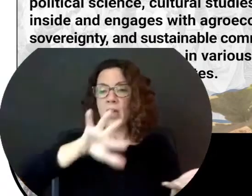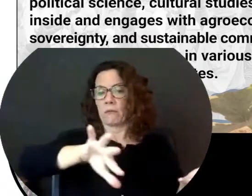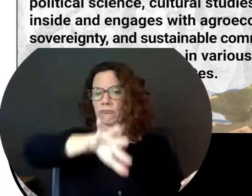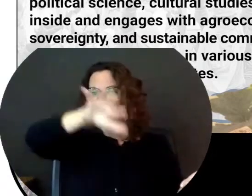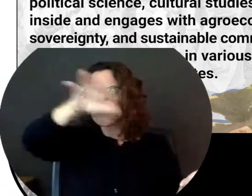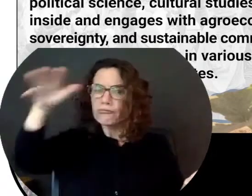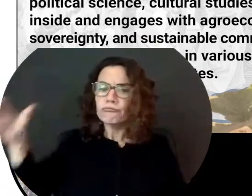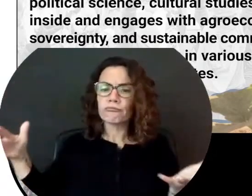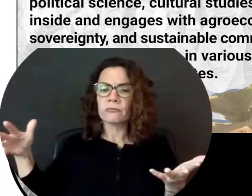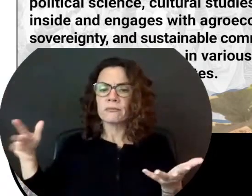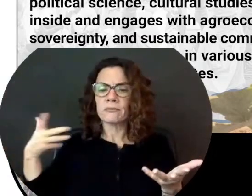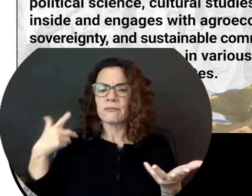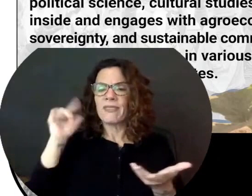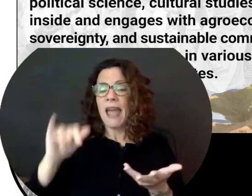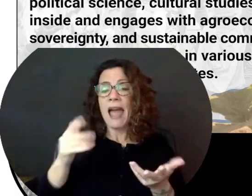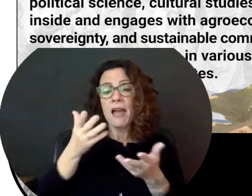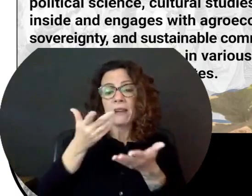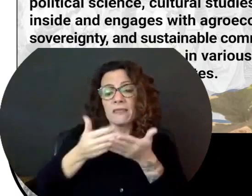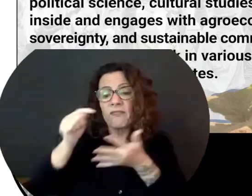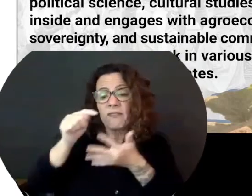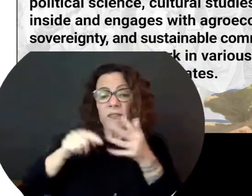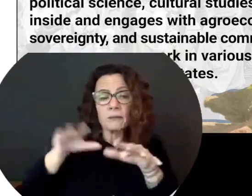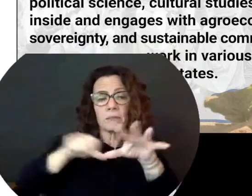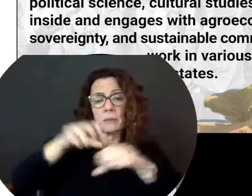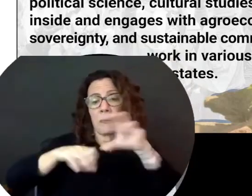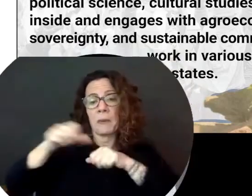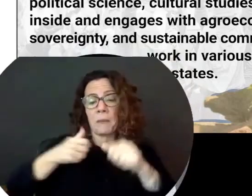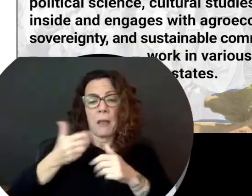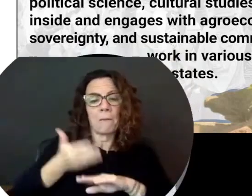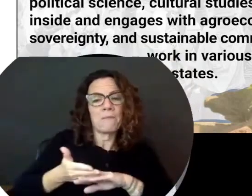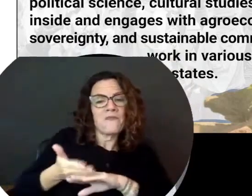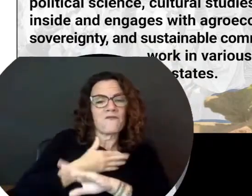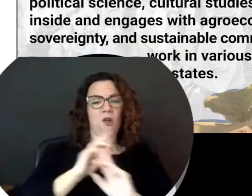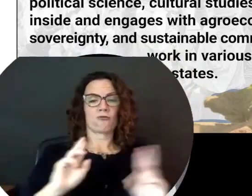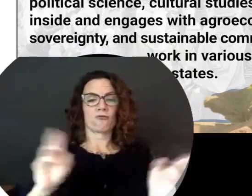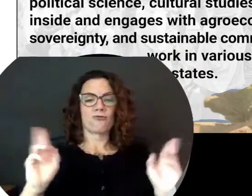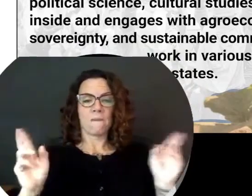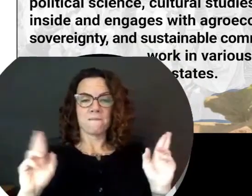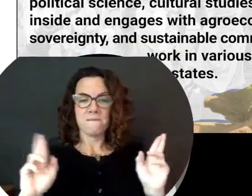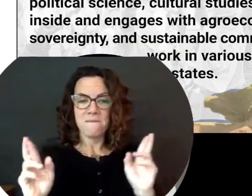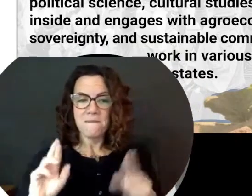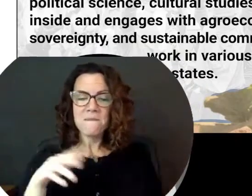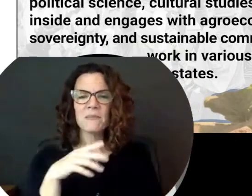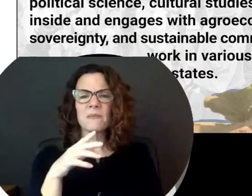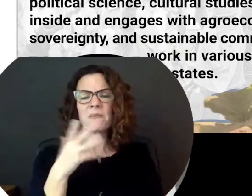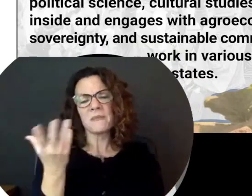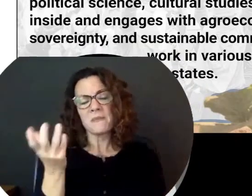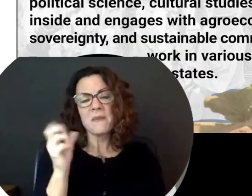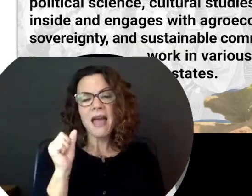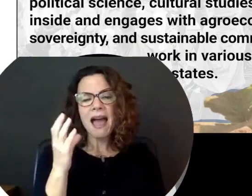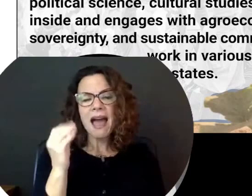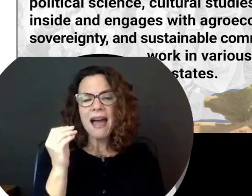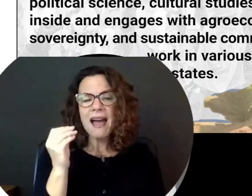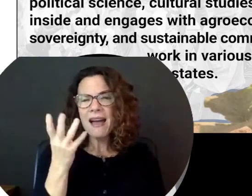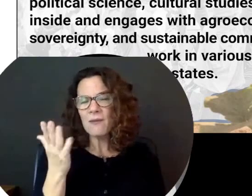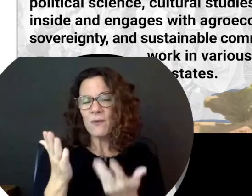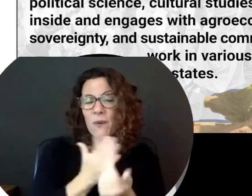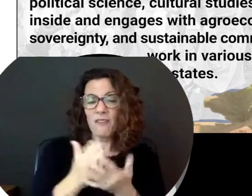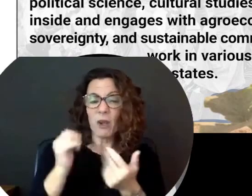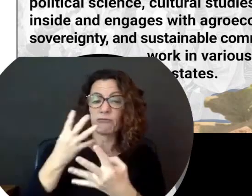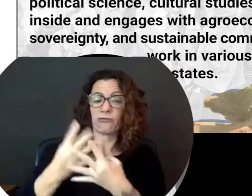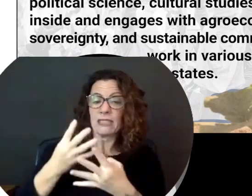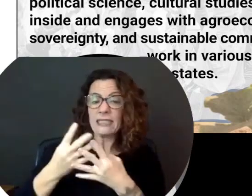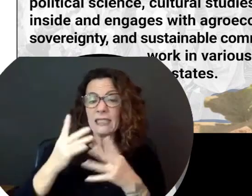ripened, in whatever the prison or correctional industries, however that was outsourced or